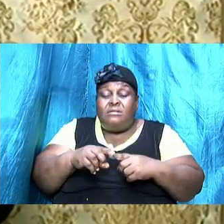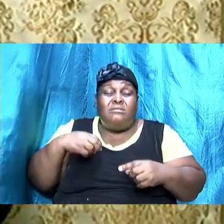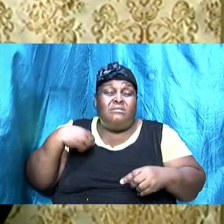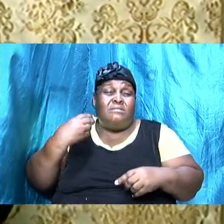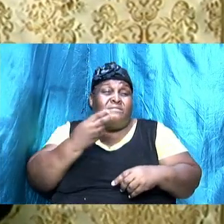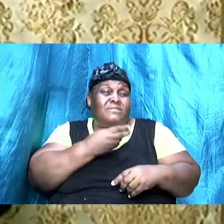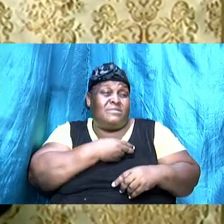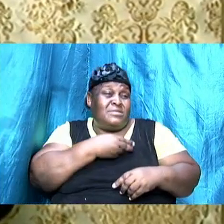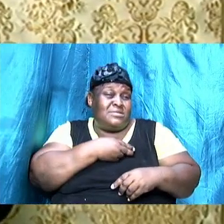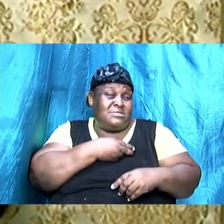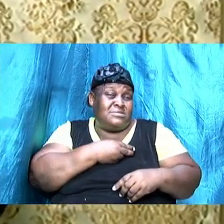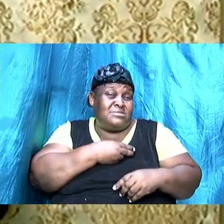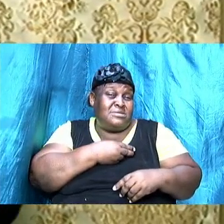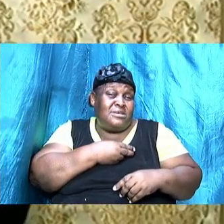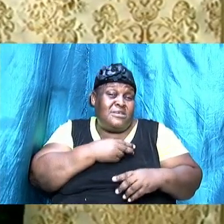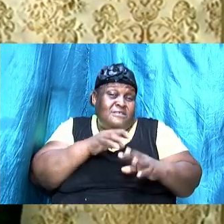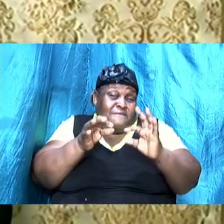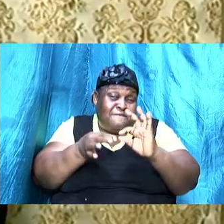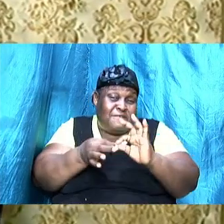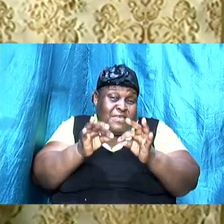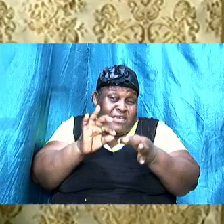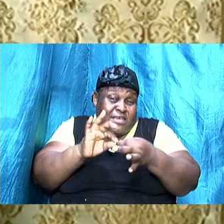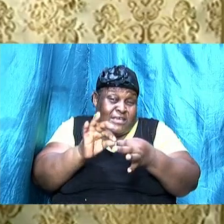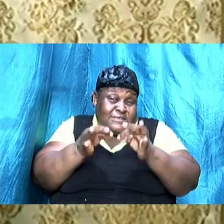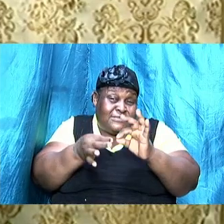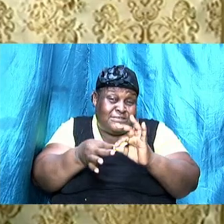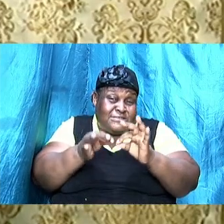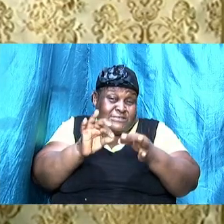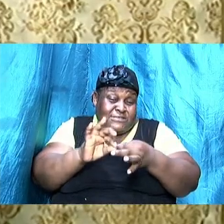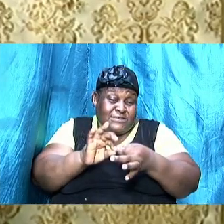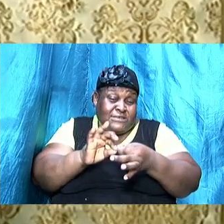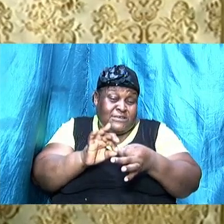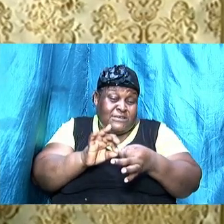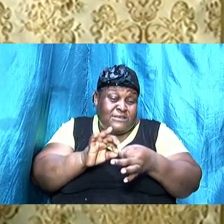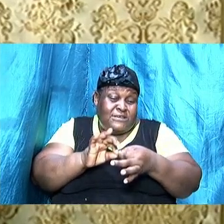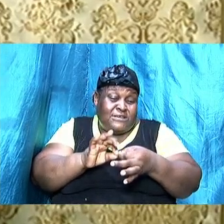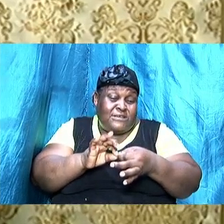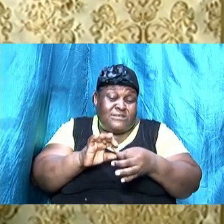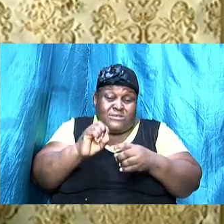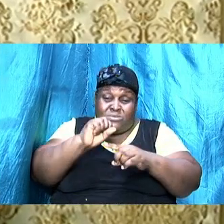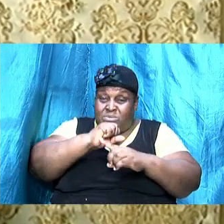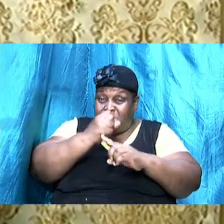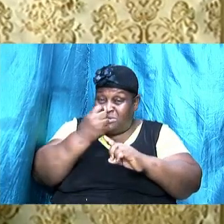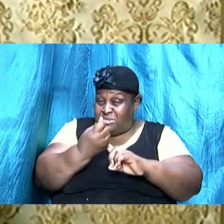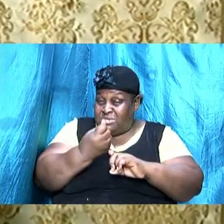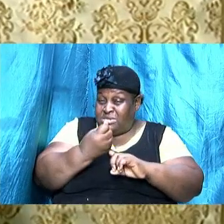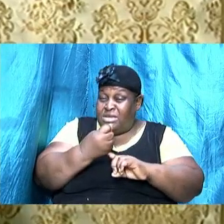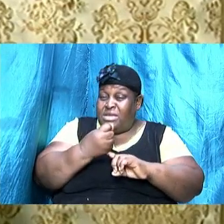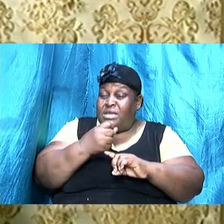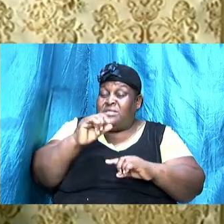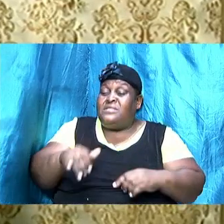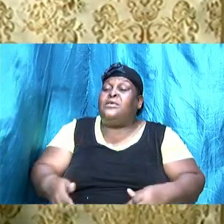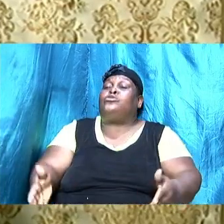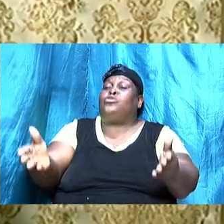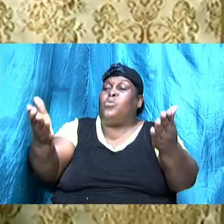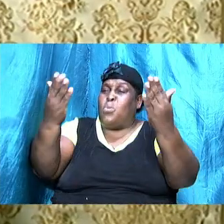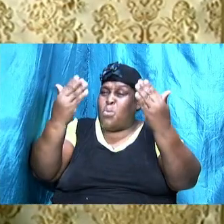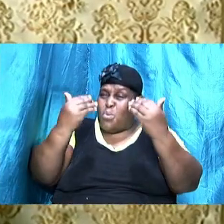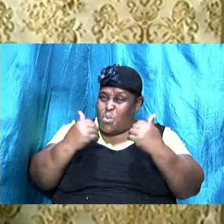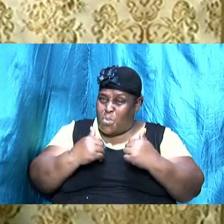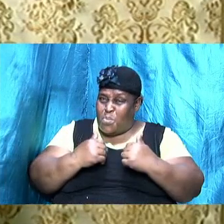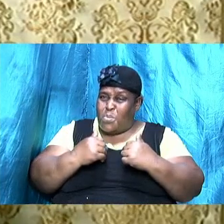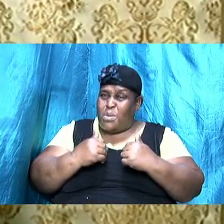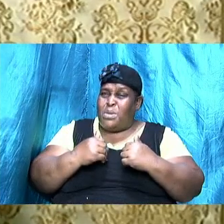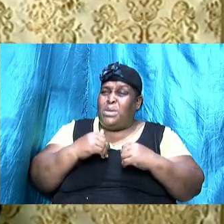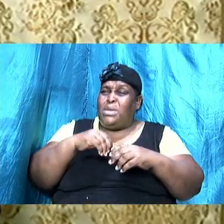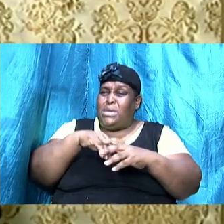to fix, to remedy situations that we are confronted with using